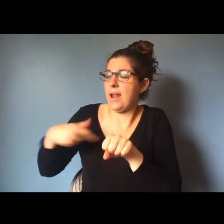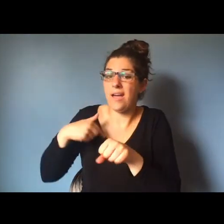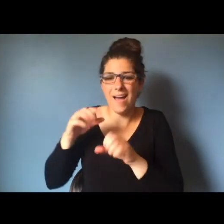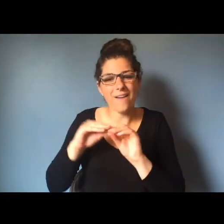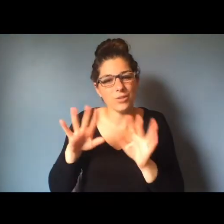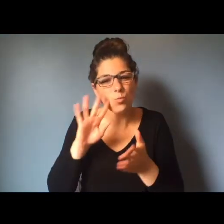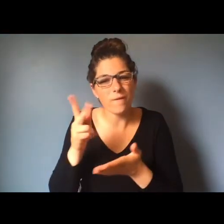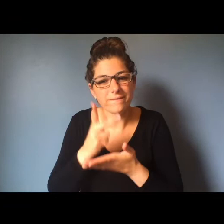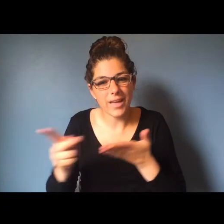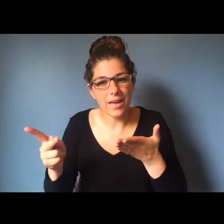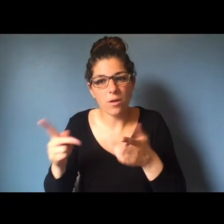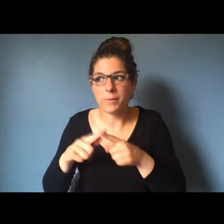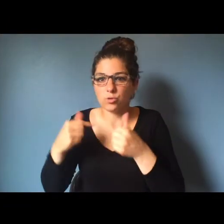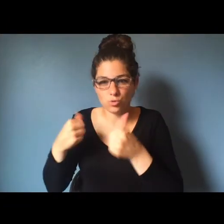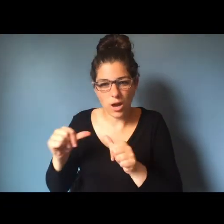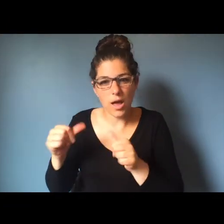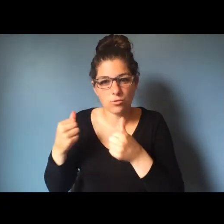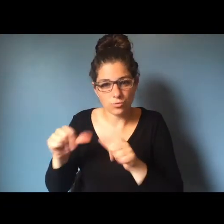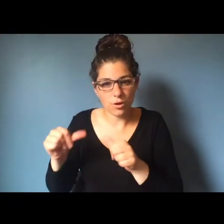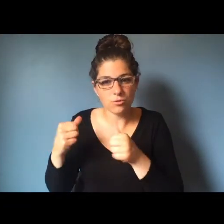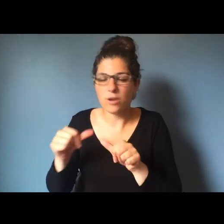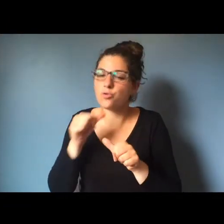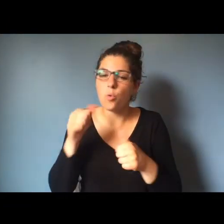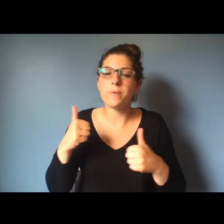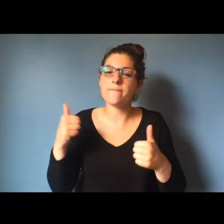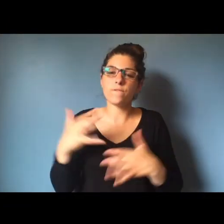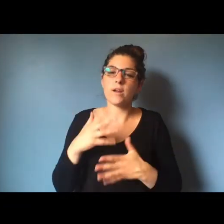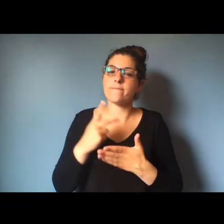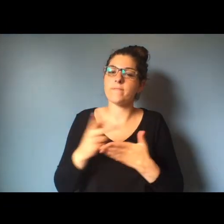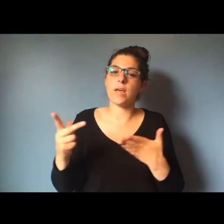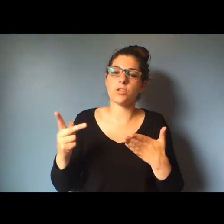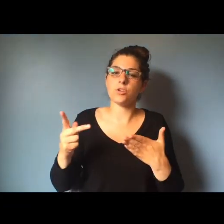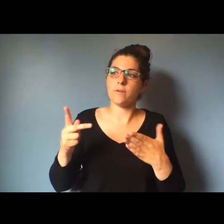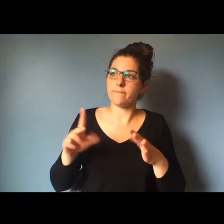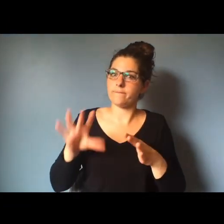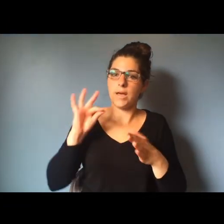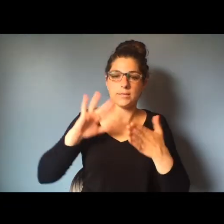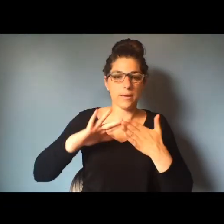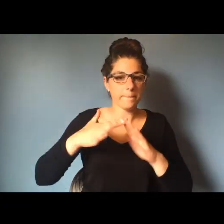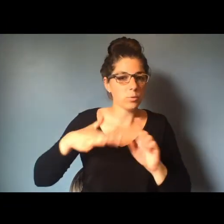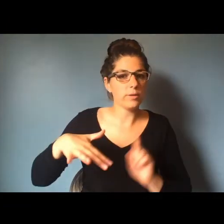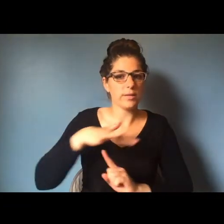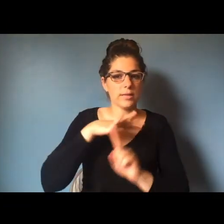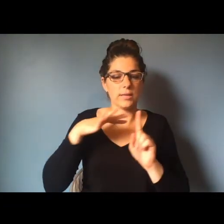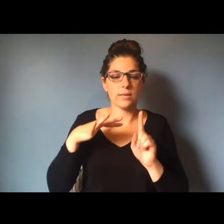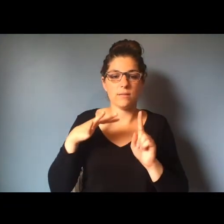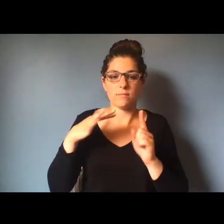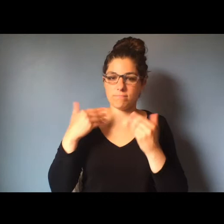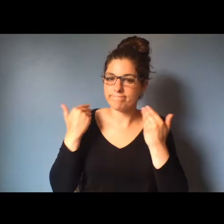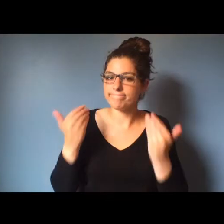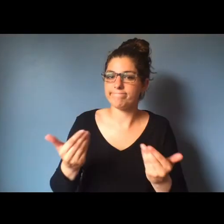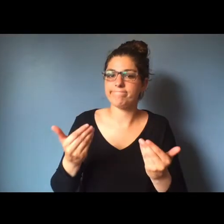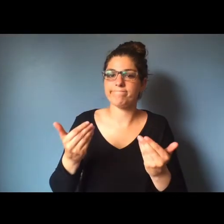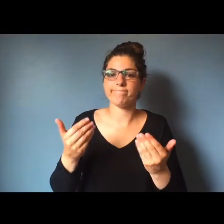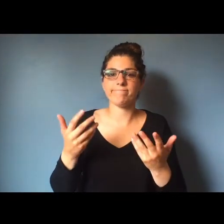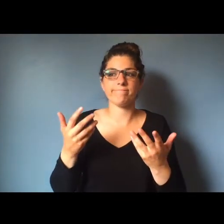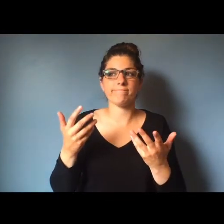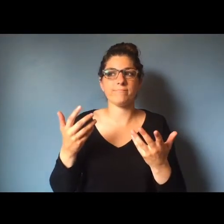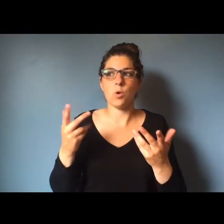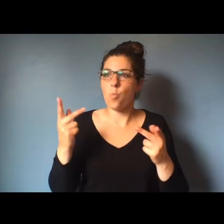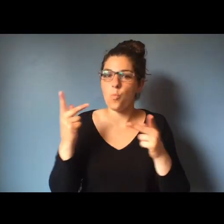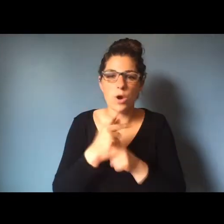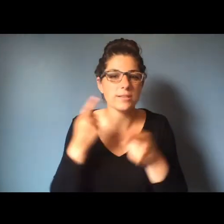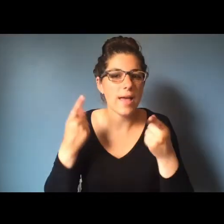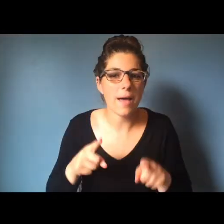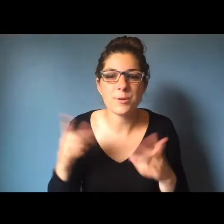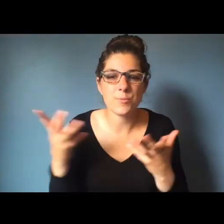fail. But and honestly, just don't be afraid of that. Just find a community, go out there, and just the worst that'll